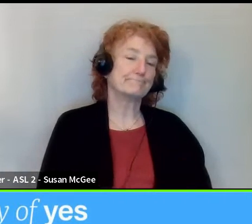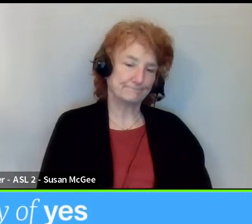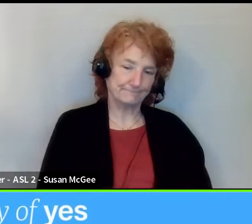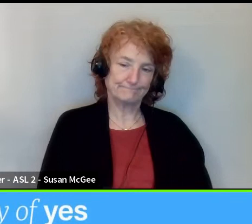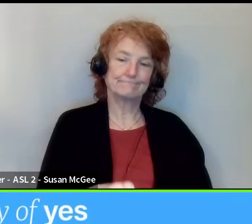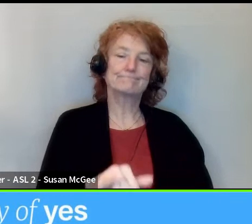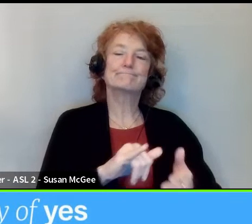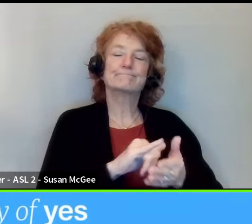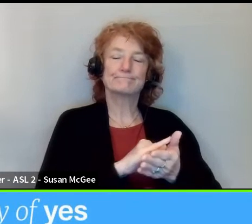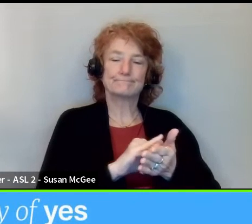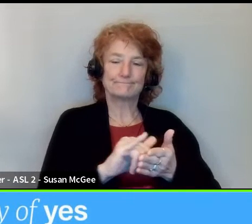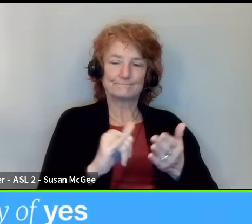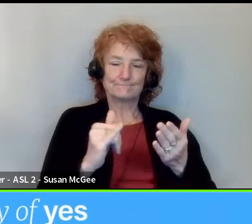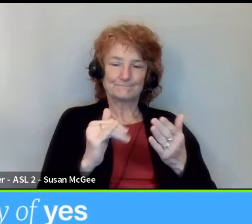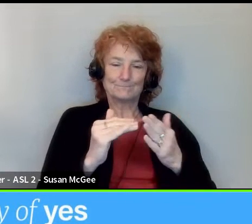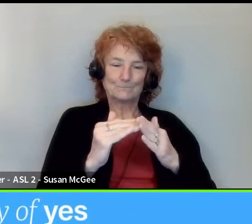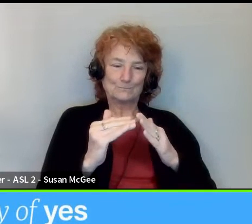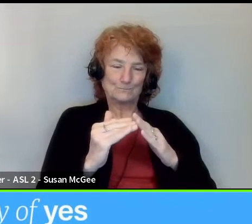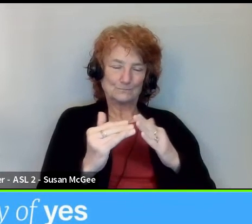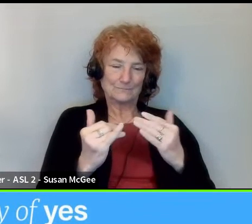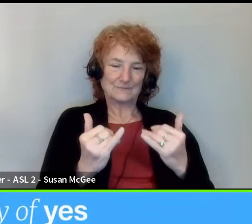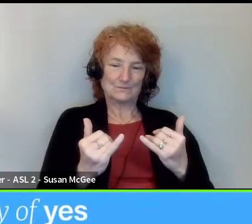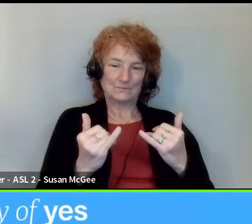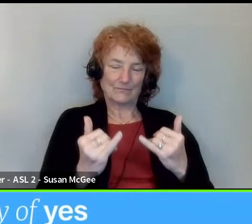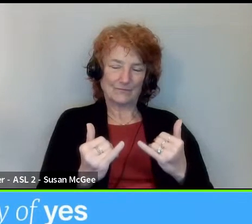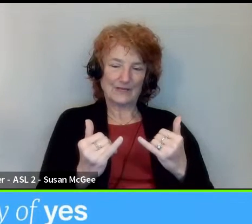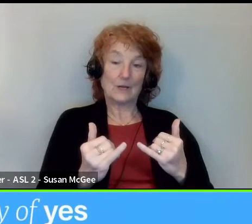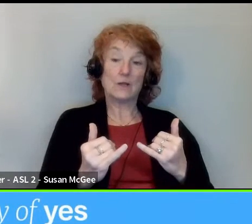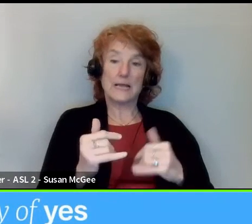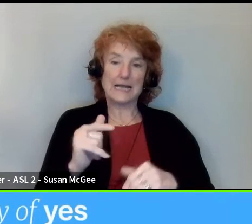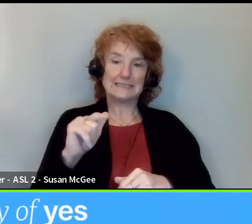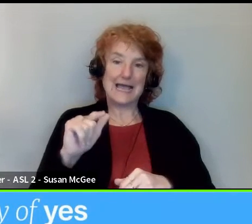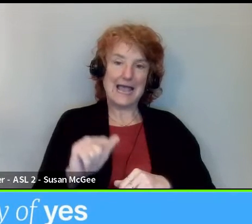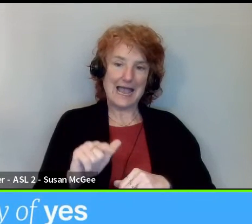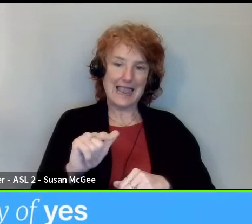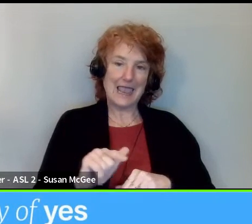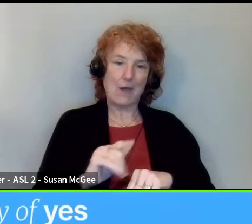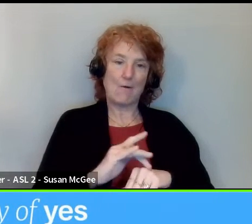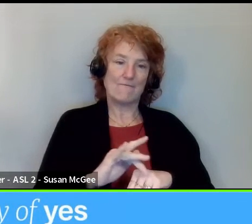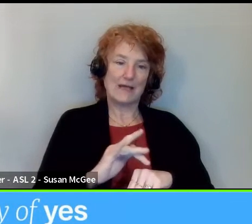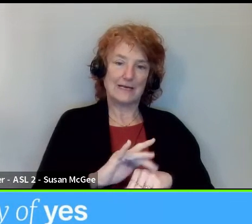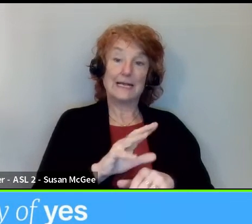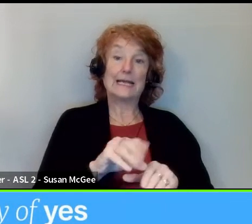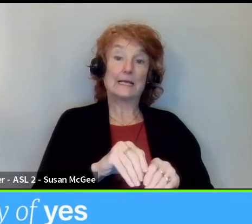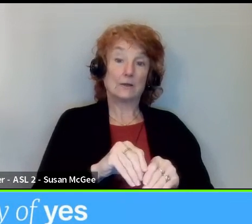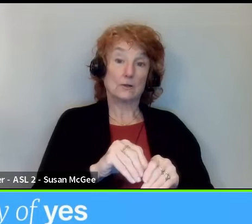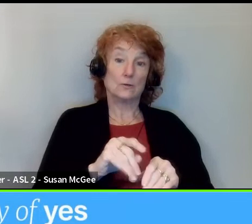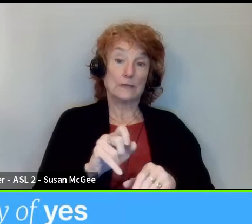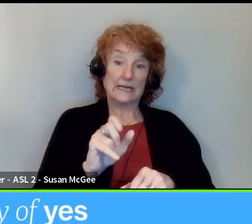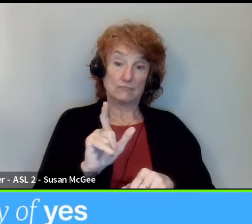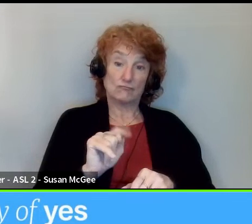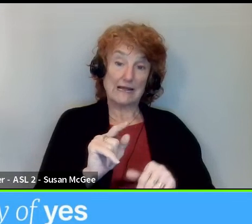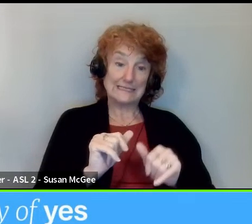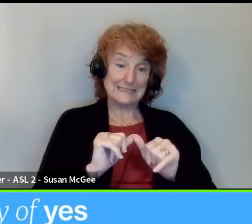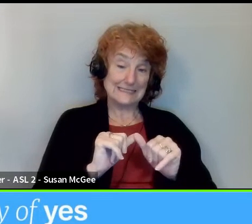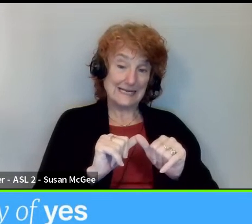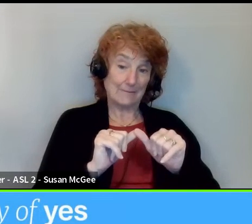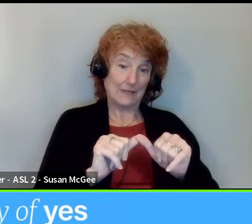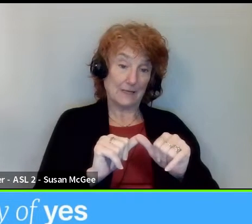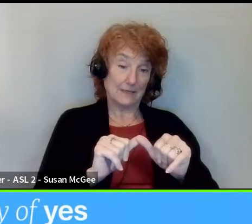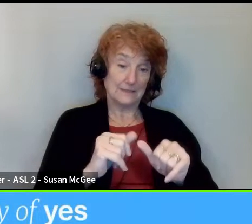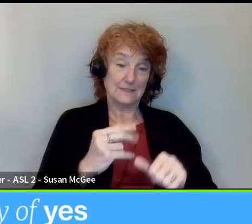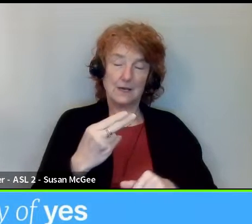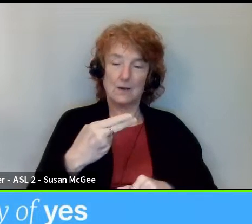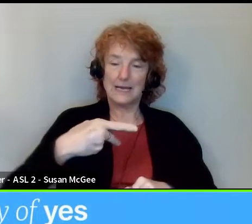low vacancy rate, and that's for all types of rental housing, including rent-stabilized units. So HPD published its initial findings